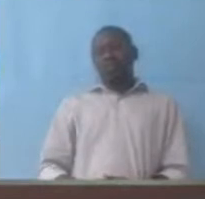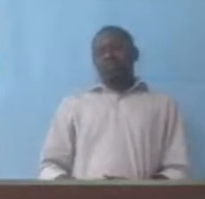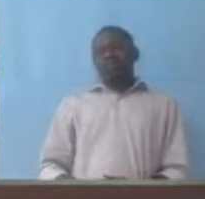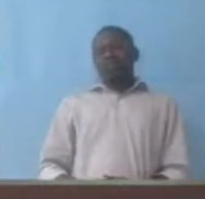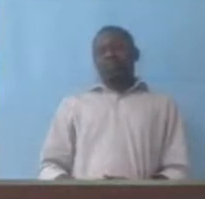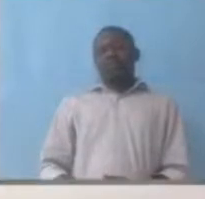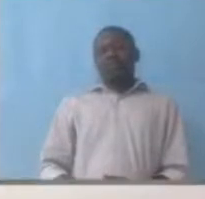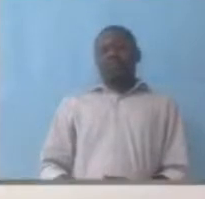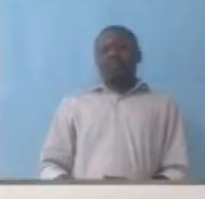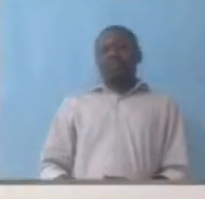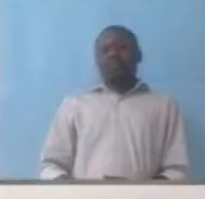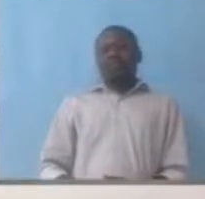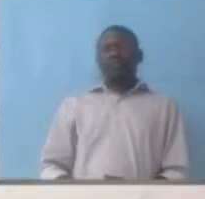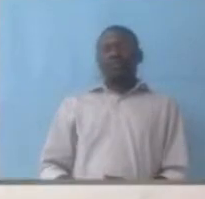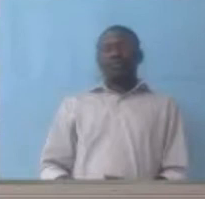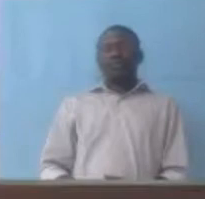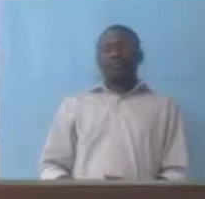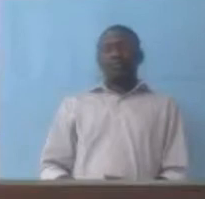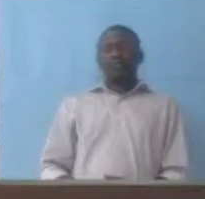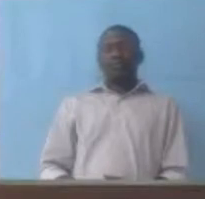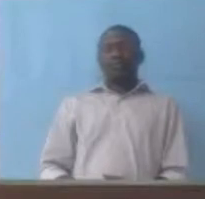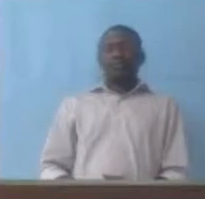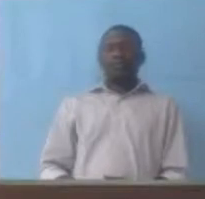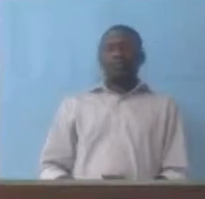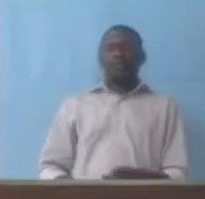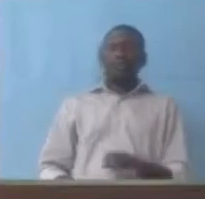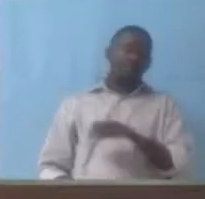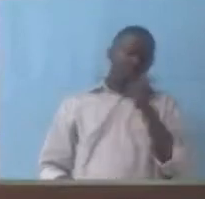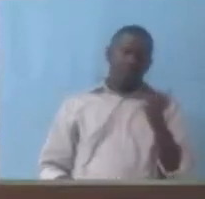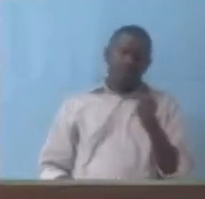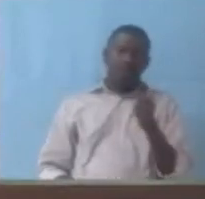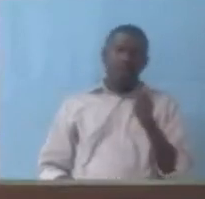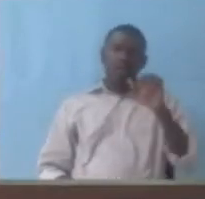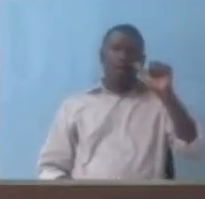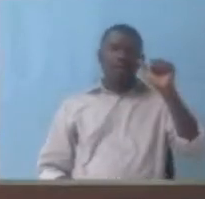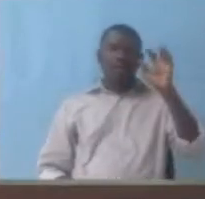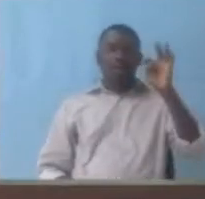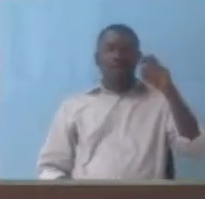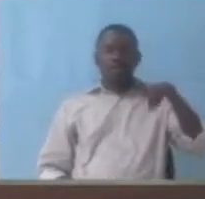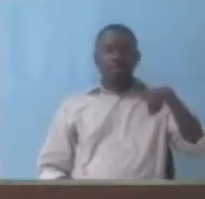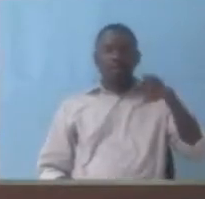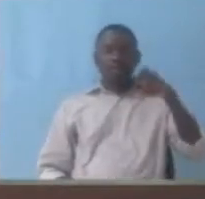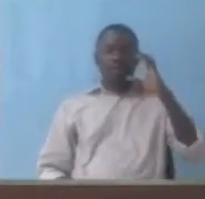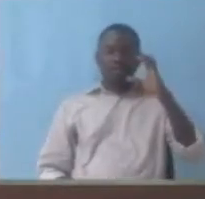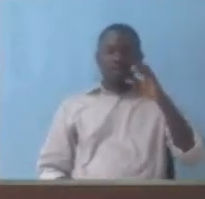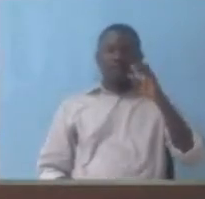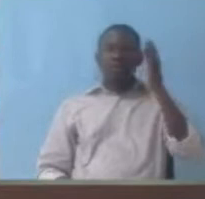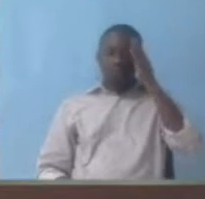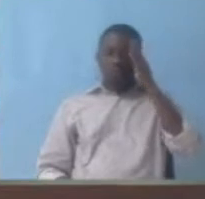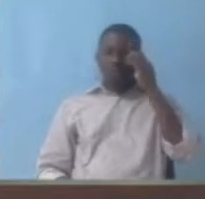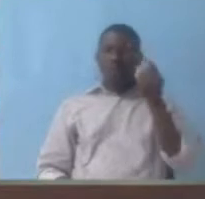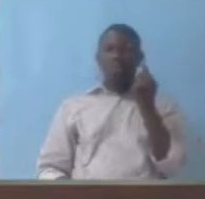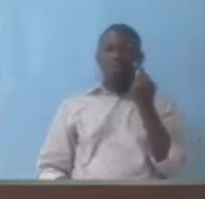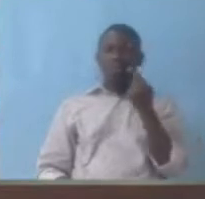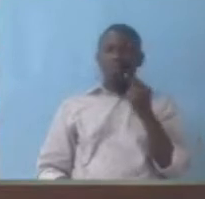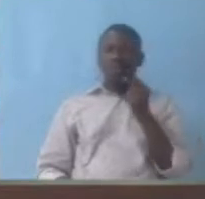ke dimindi. And the Armed Forces Provisional Ruling Council knew that the only legitimacy they can get for their